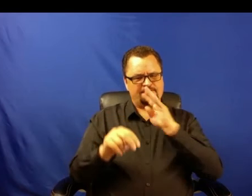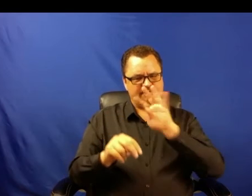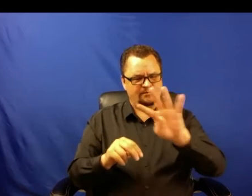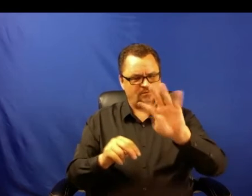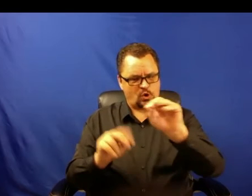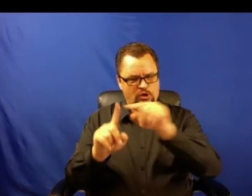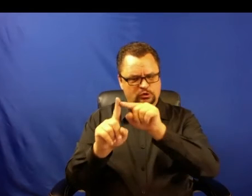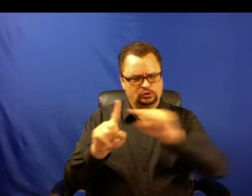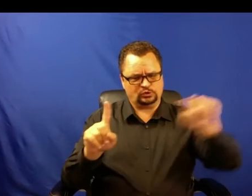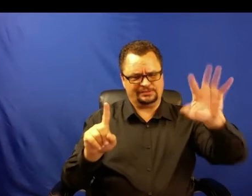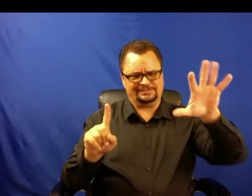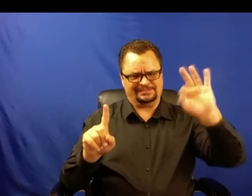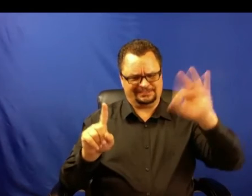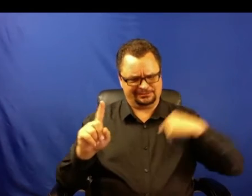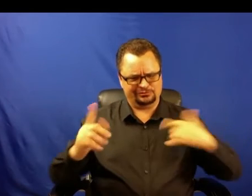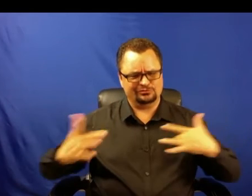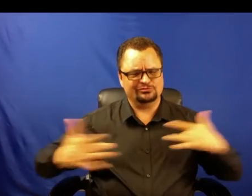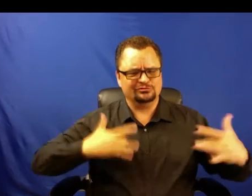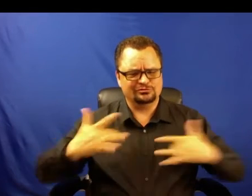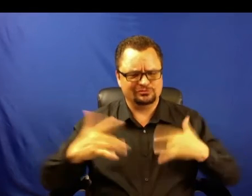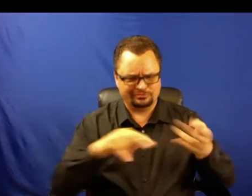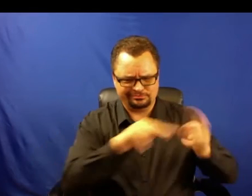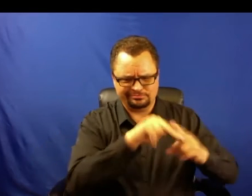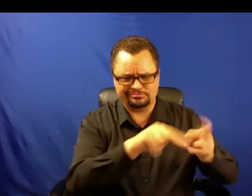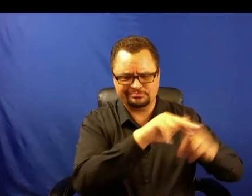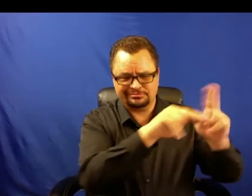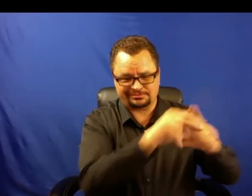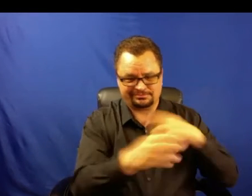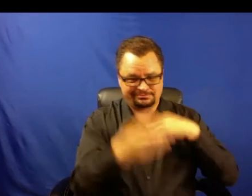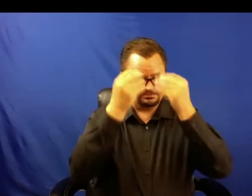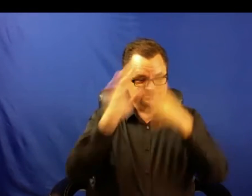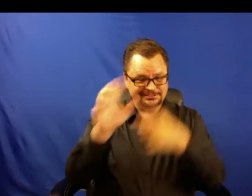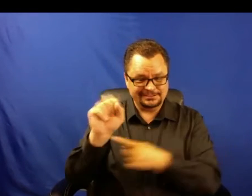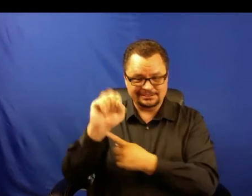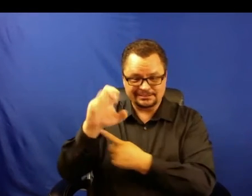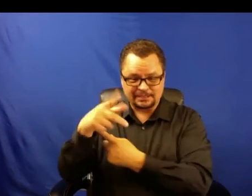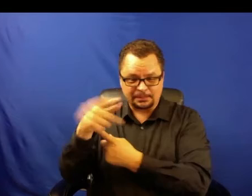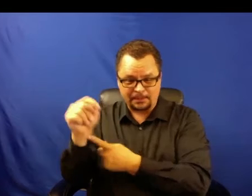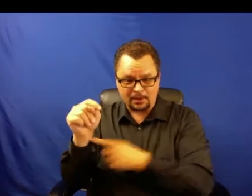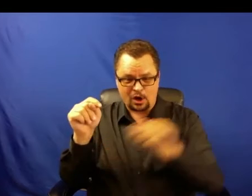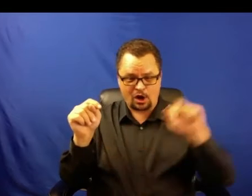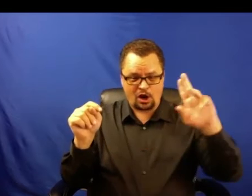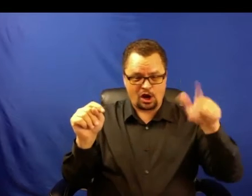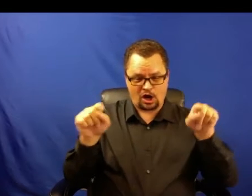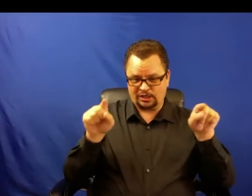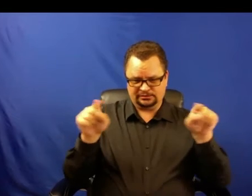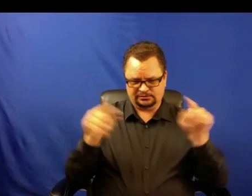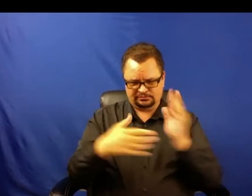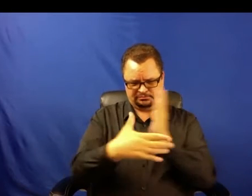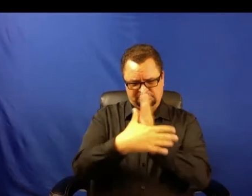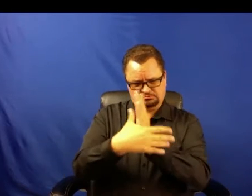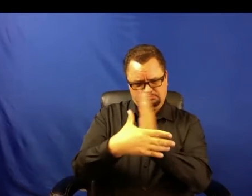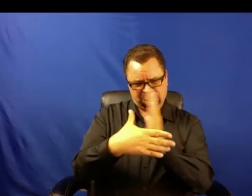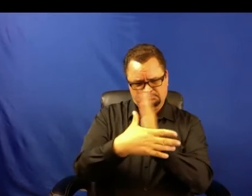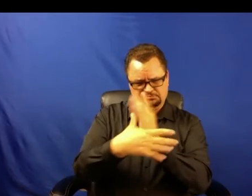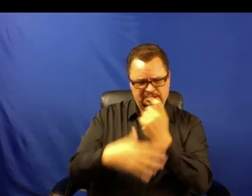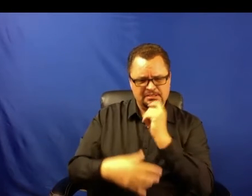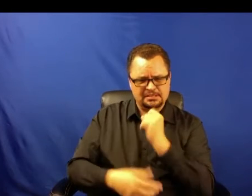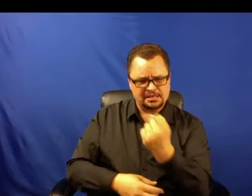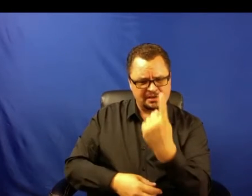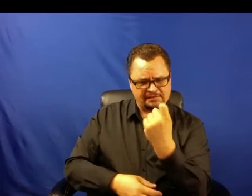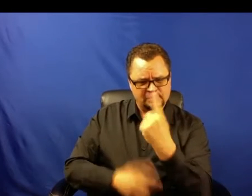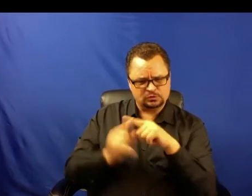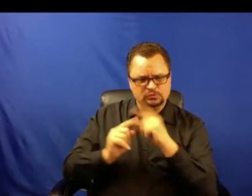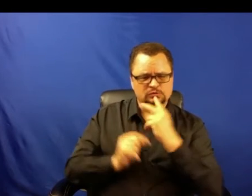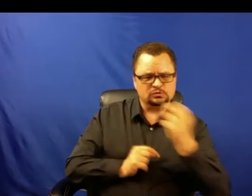averaging about 11 to 12 admissions per day. And that's higher, almost twice as many as June and July. And again, these are